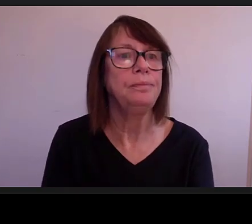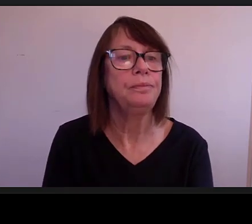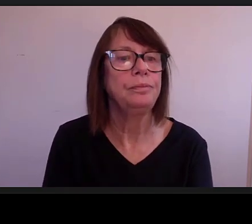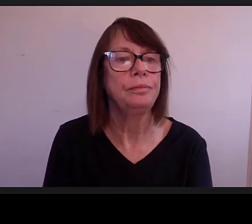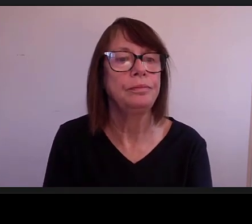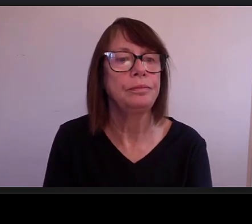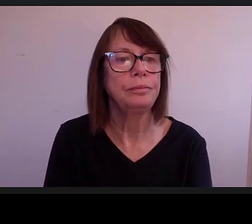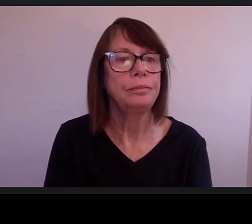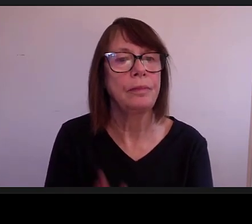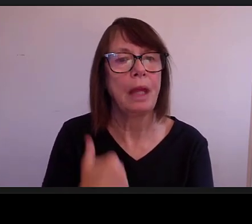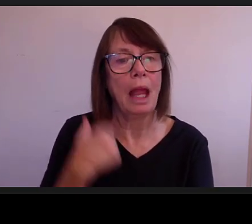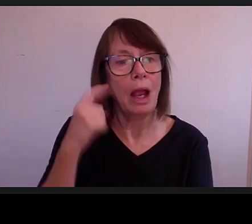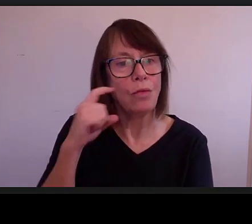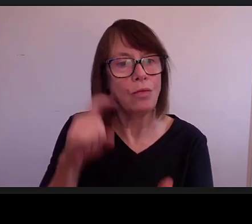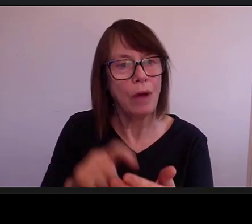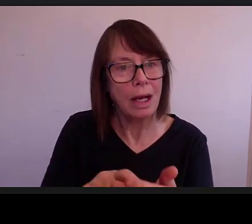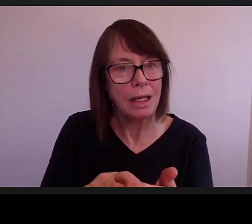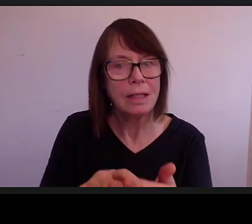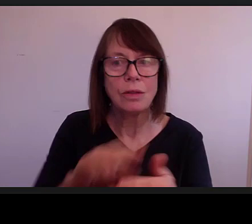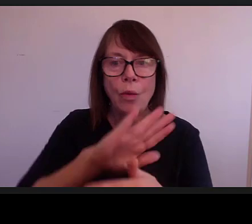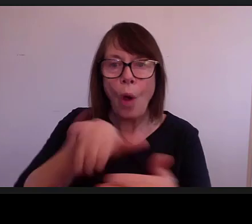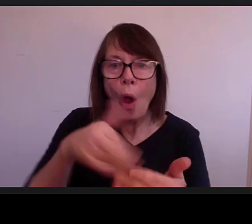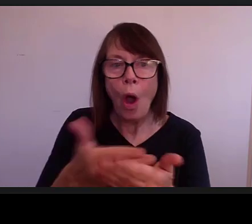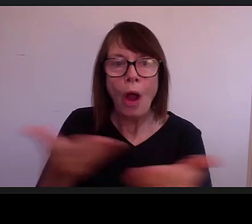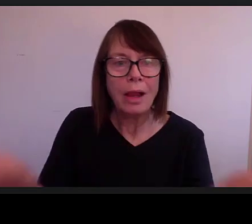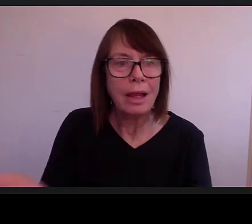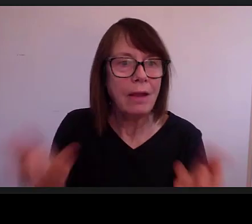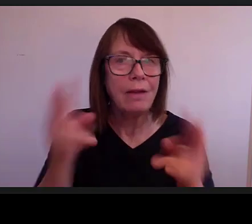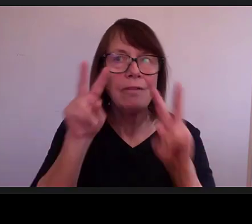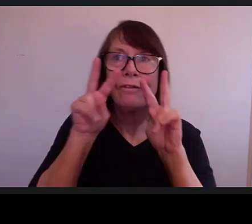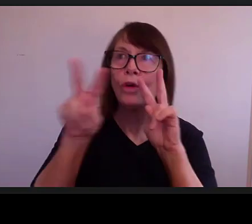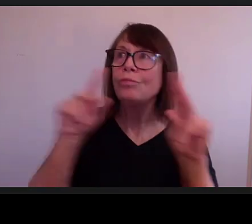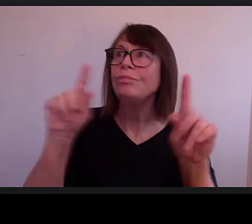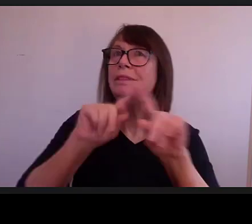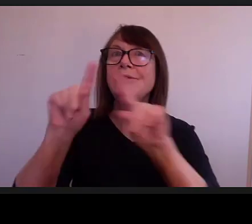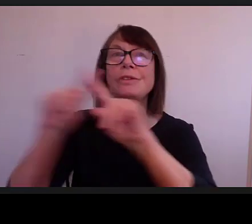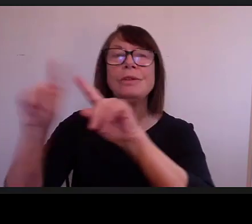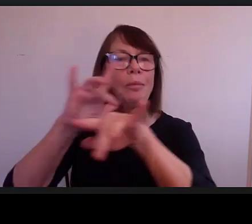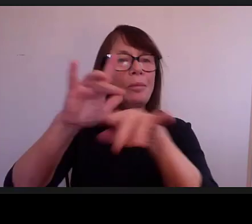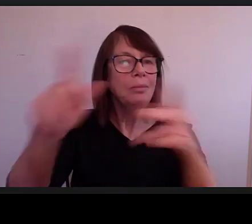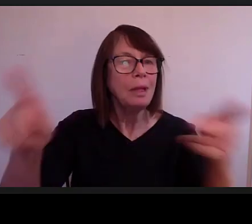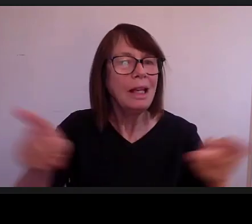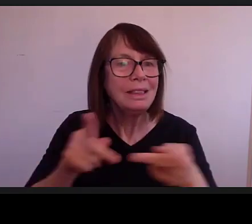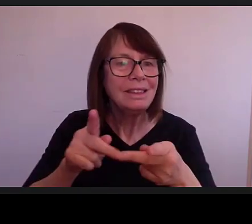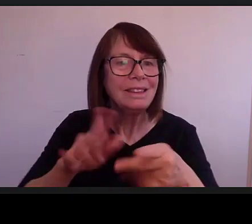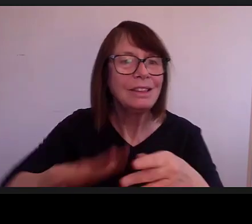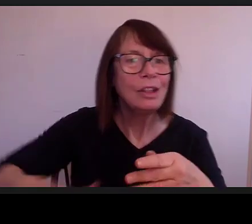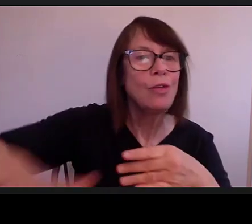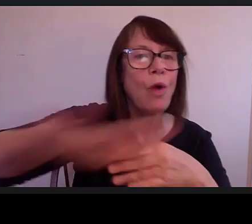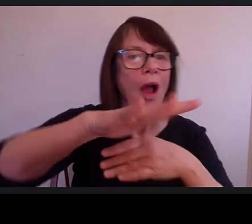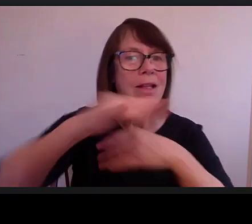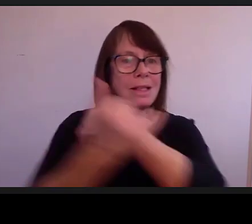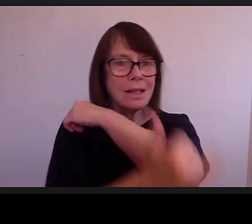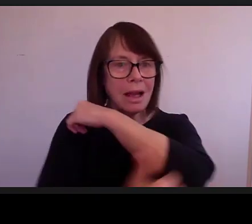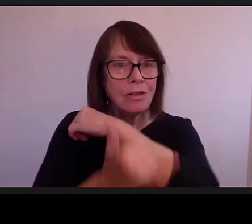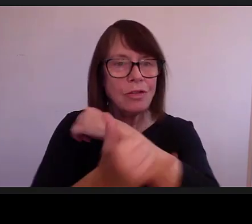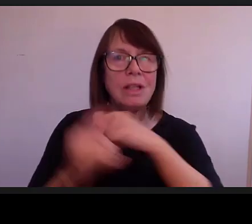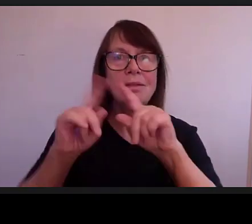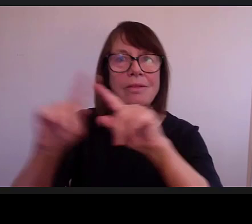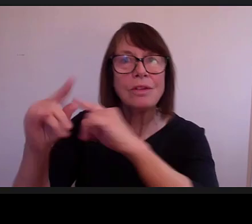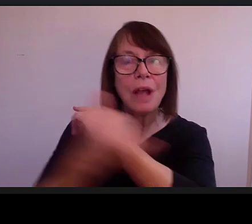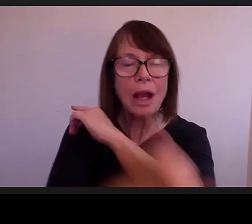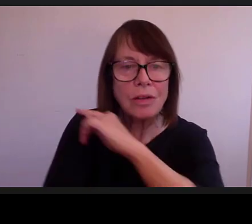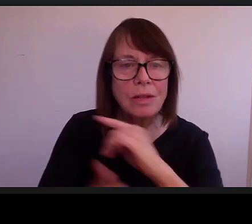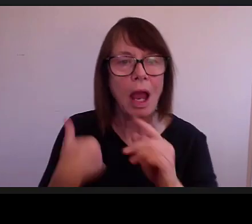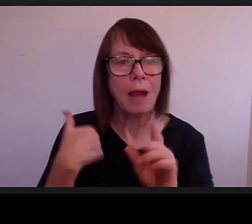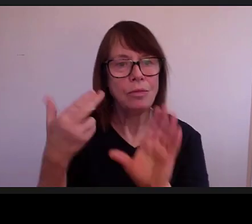I recognize that we are all gathering virtually today from various places across this country and beyond. I am joining you from